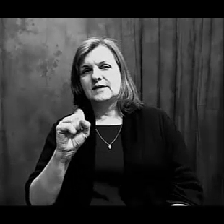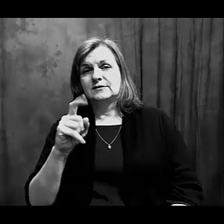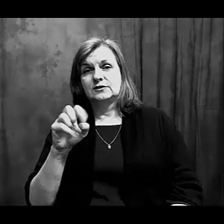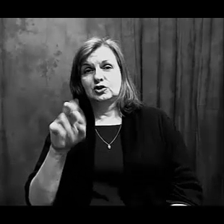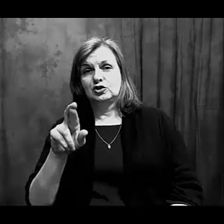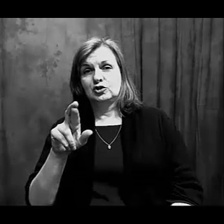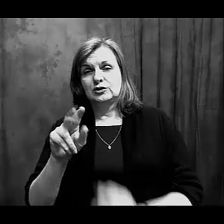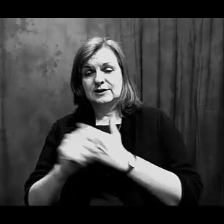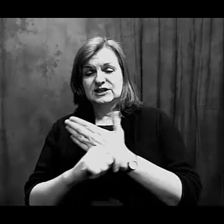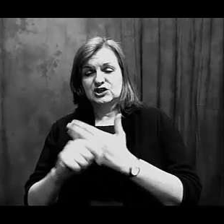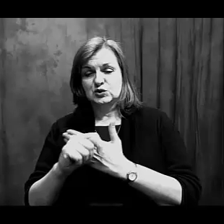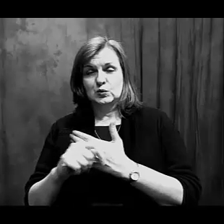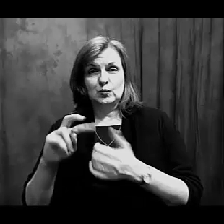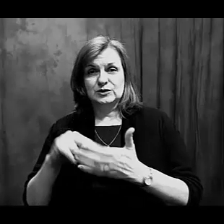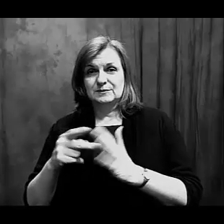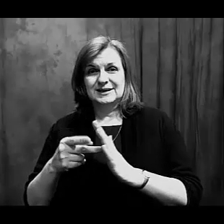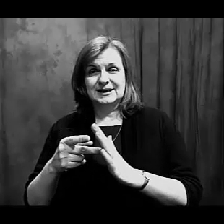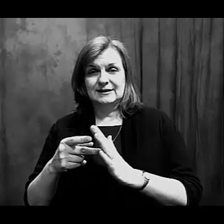no vascular tissue,